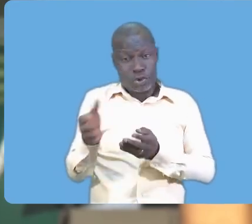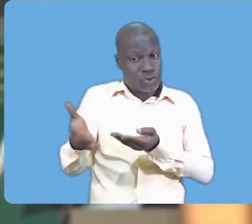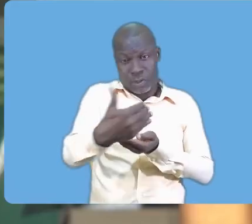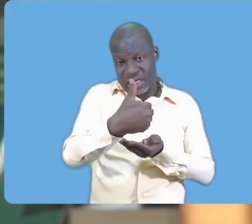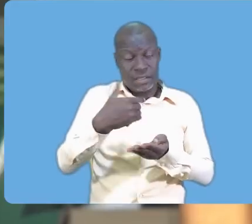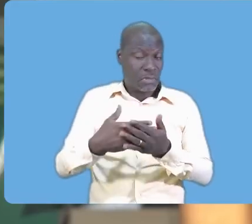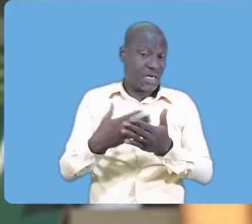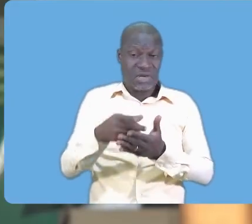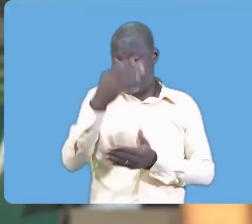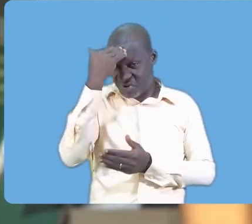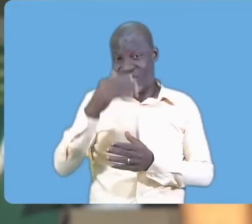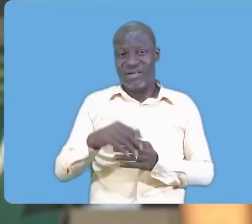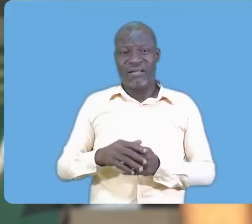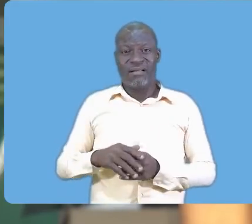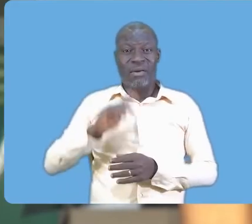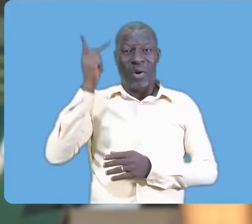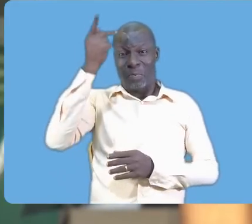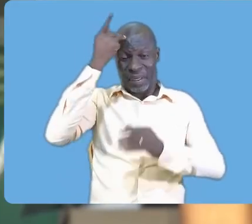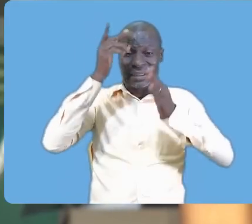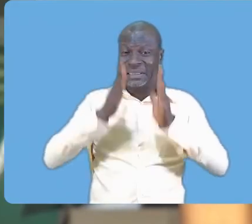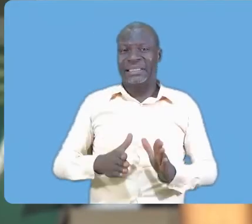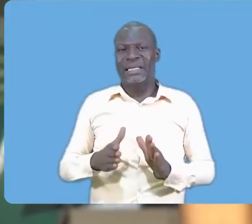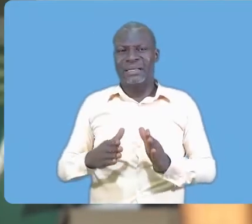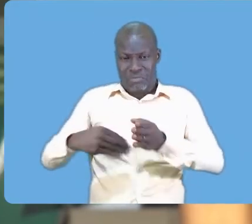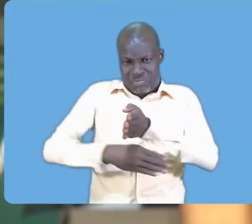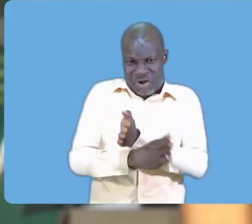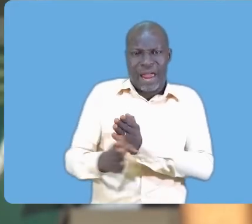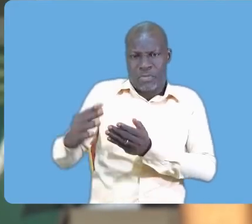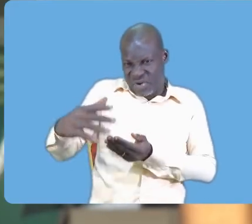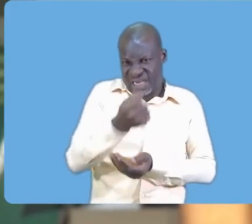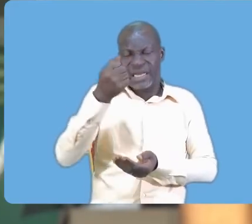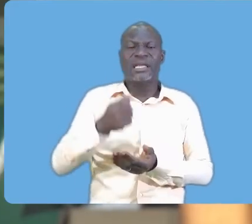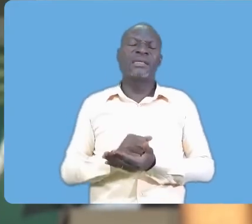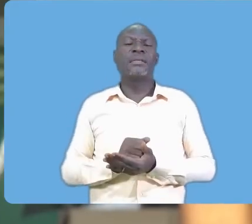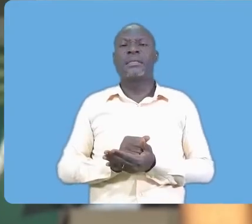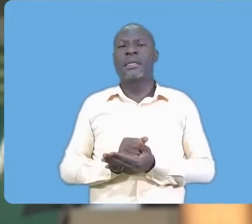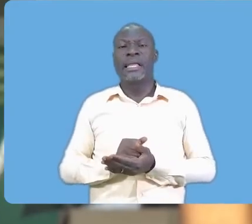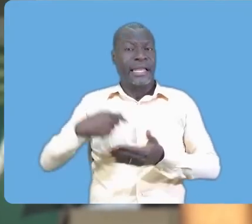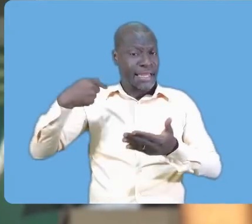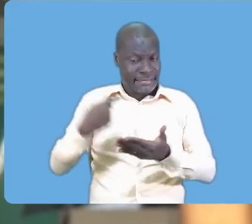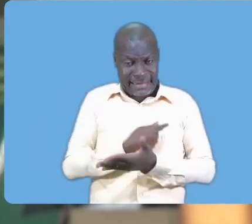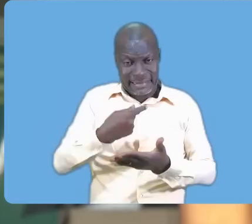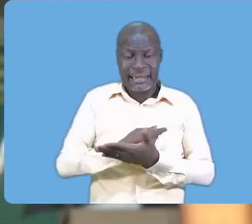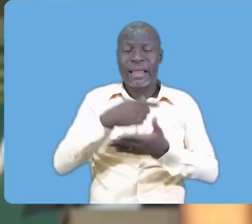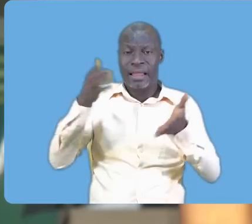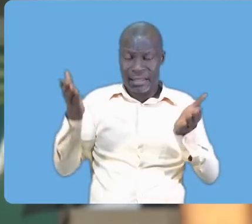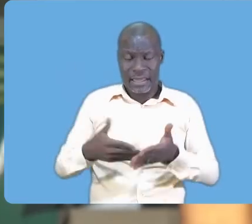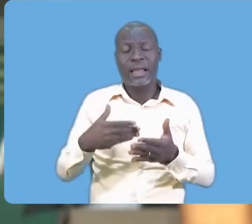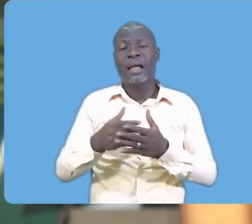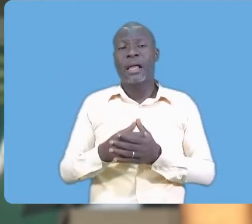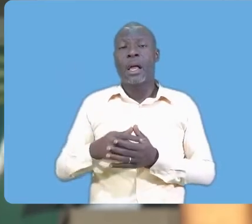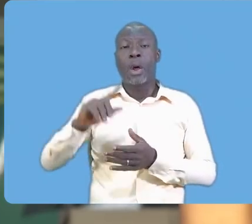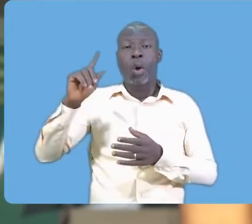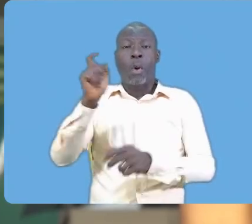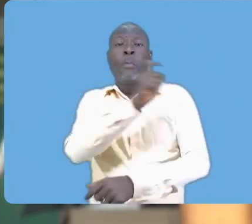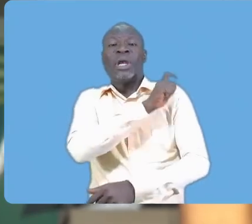place politicians eje bribe Ghana ha apostle for eje